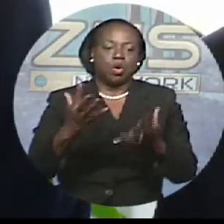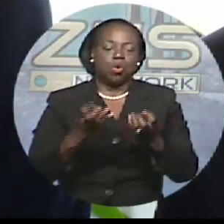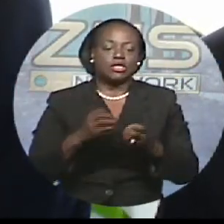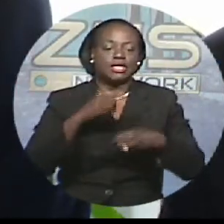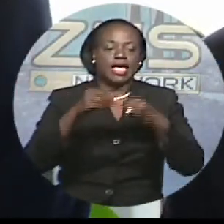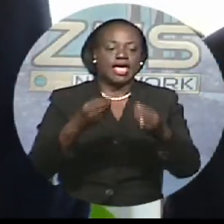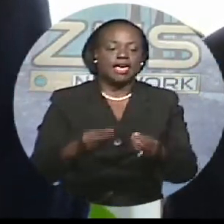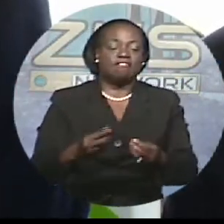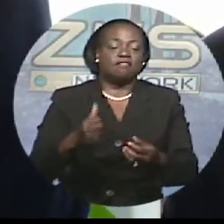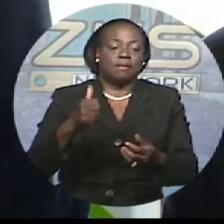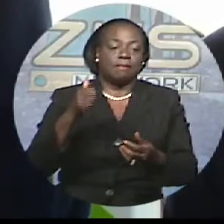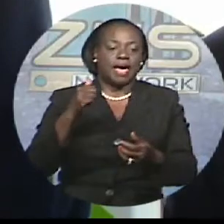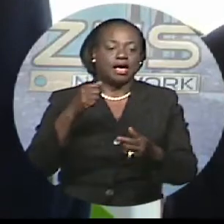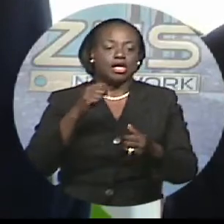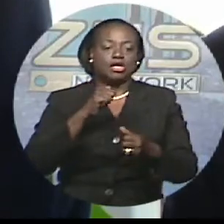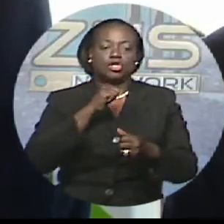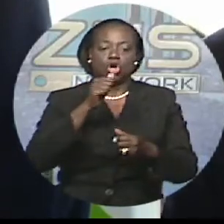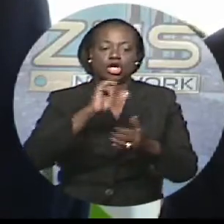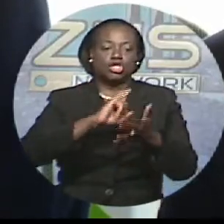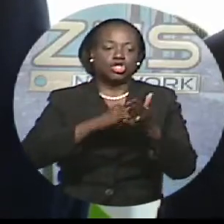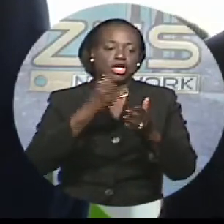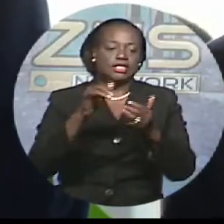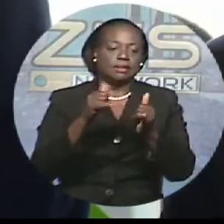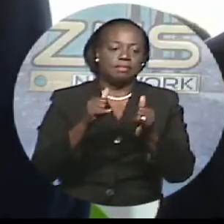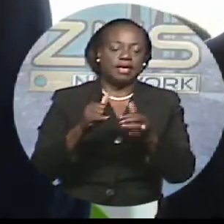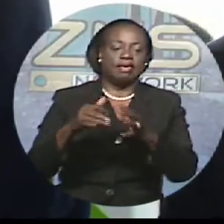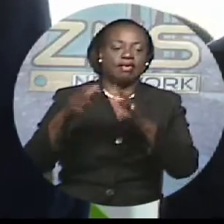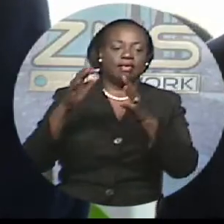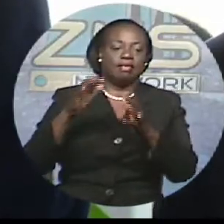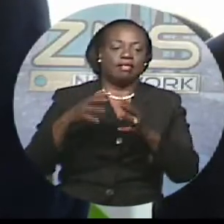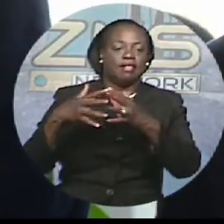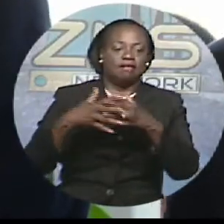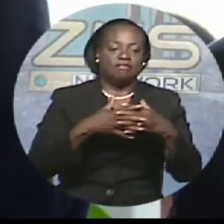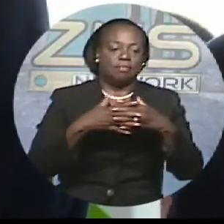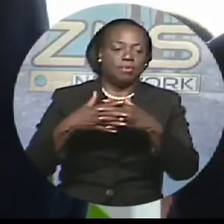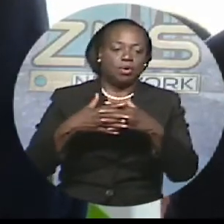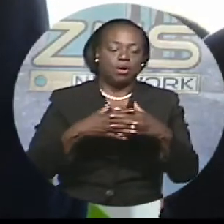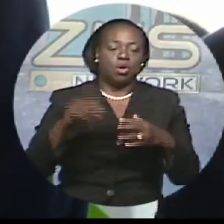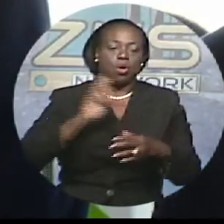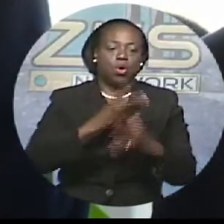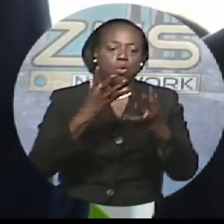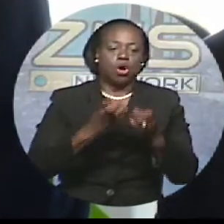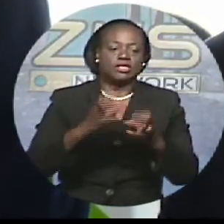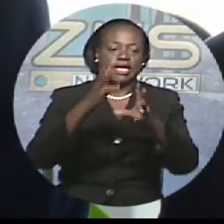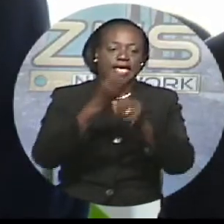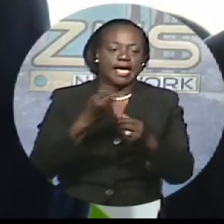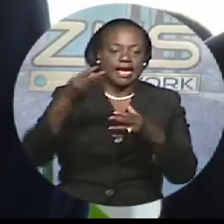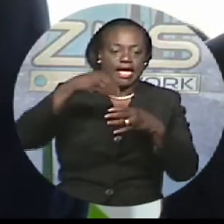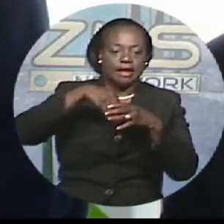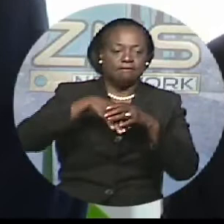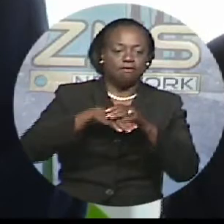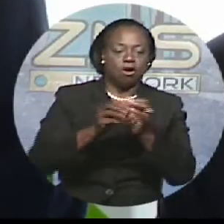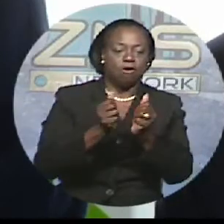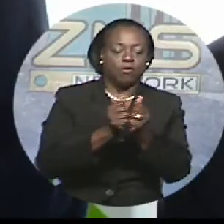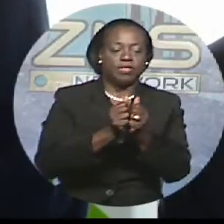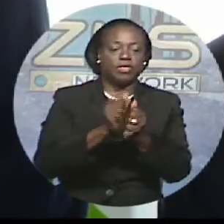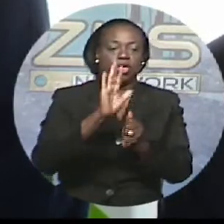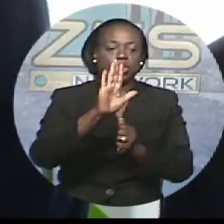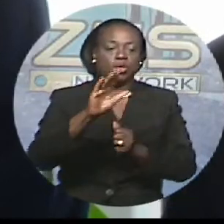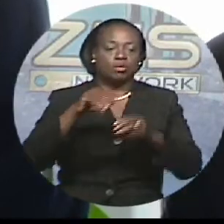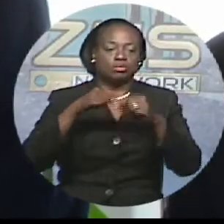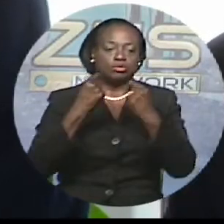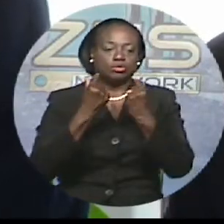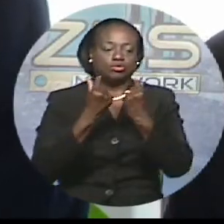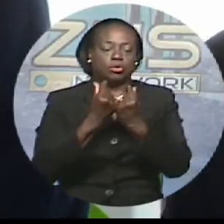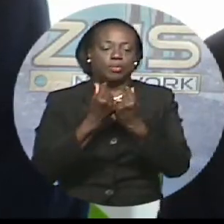football game. They're going to come down here, and we want to hold a clinic. We want to get involved with you, Mel, and your group, and have a clinic for the